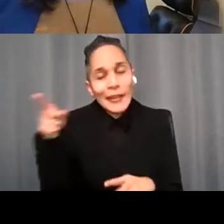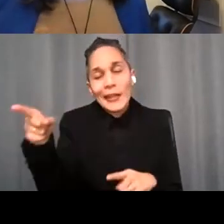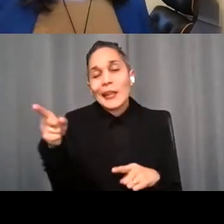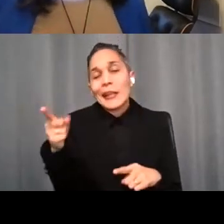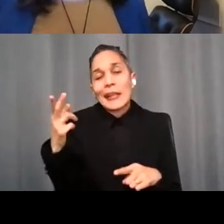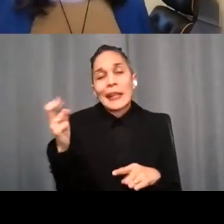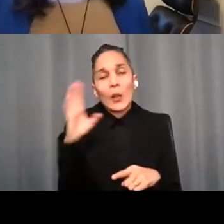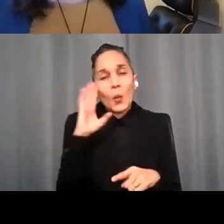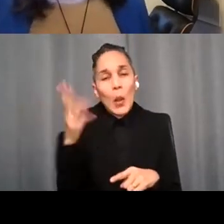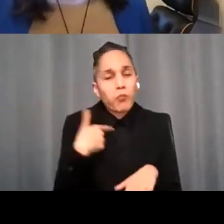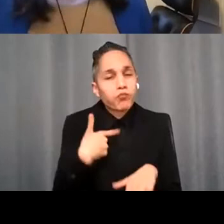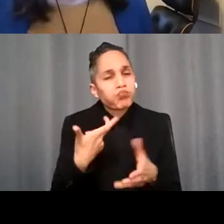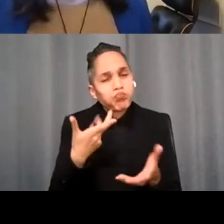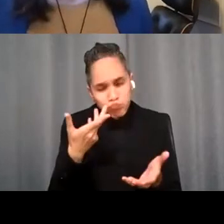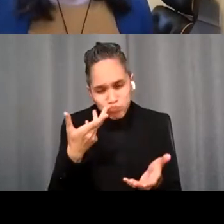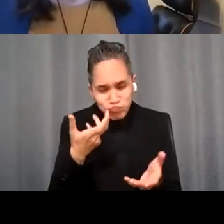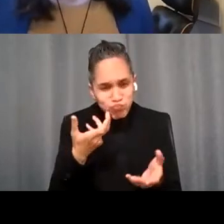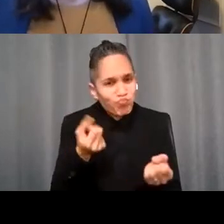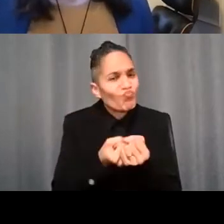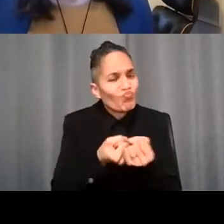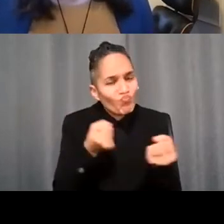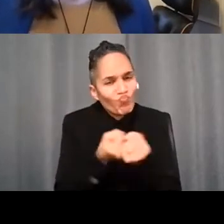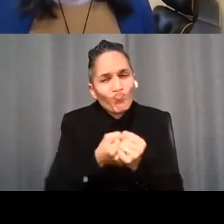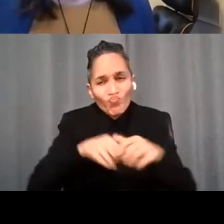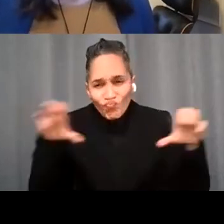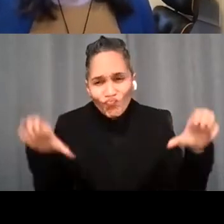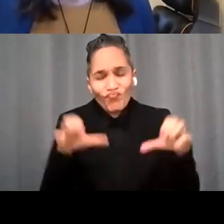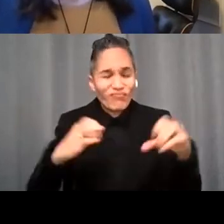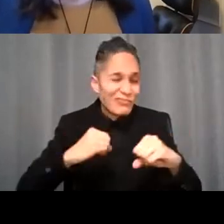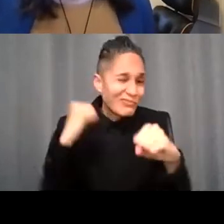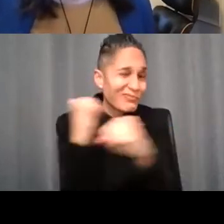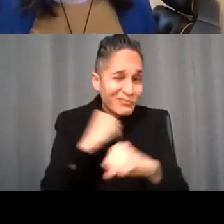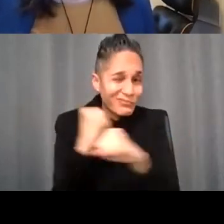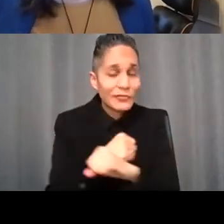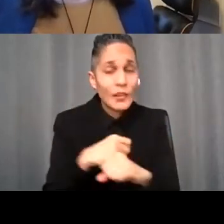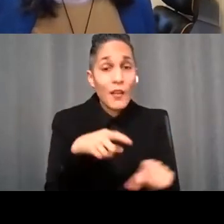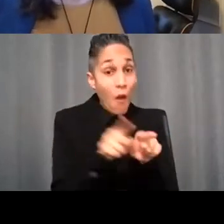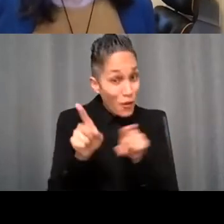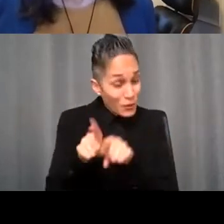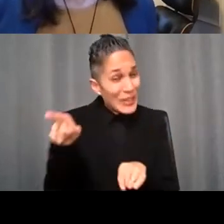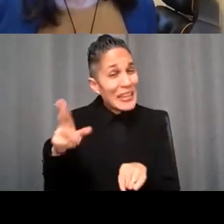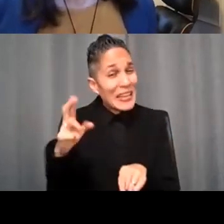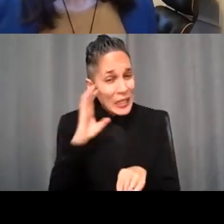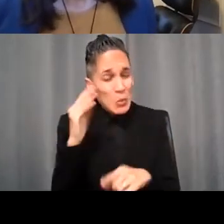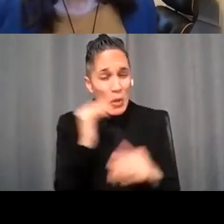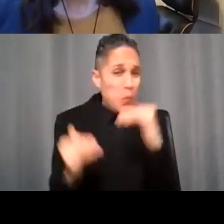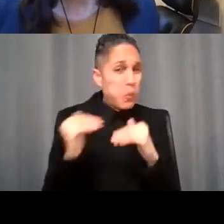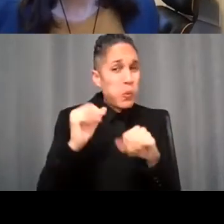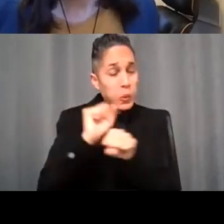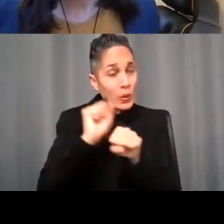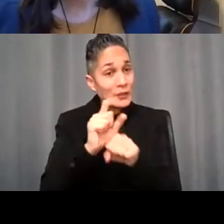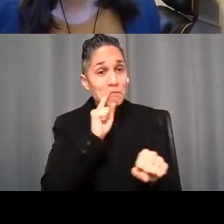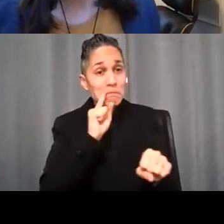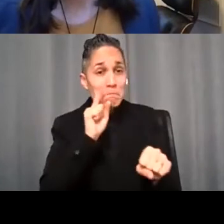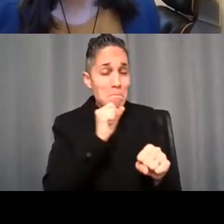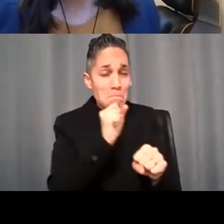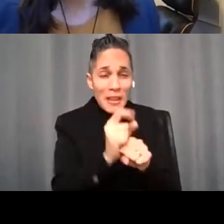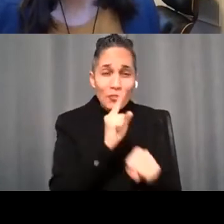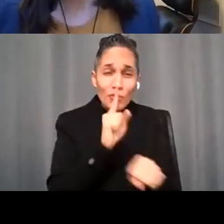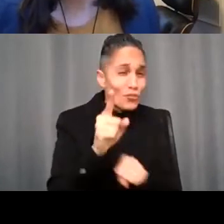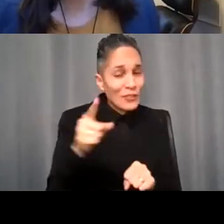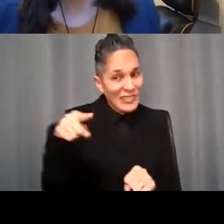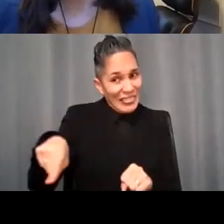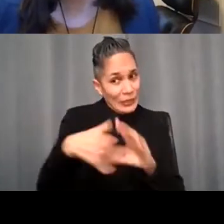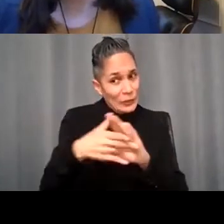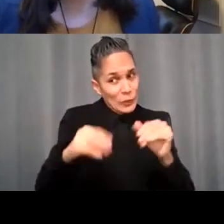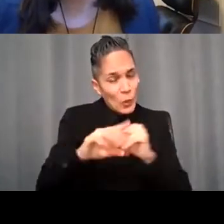you know, money where his mouth is and his activism and his storytelling, and will go above and beyond in making sure that these stories are told in the